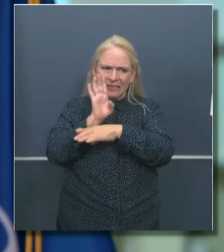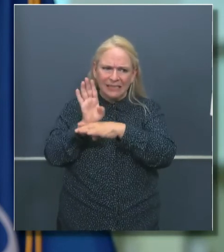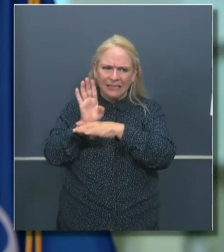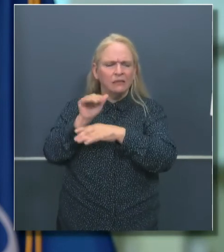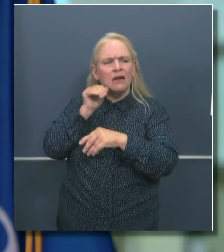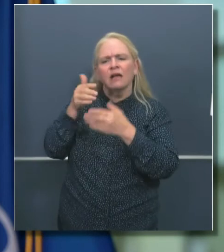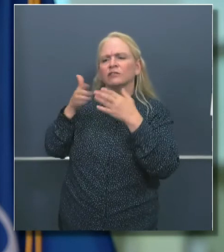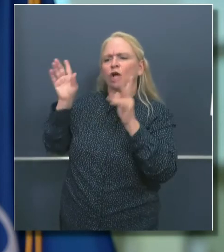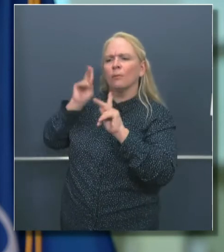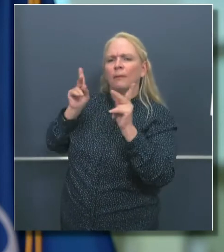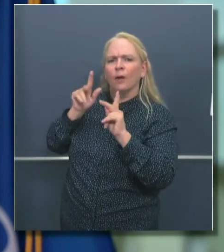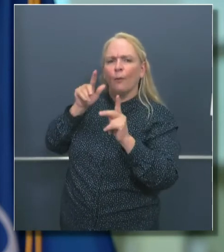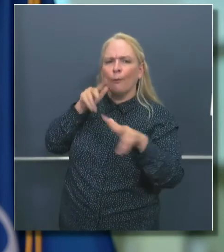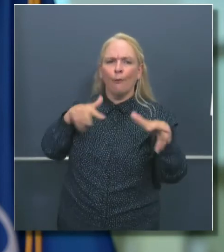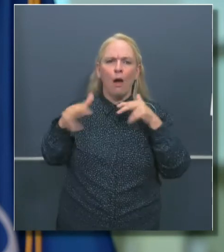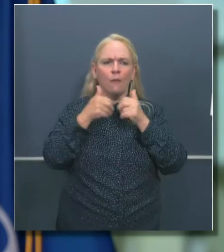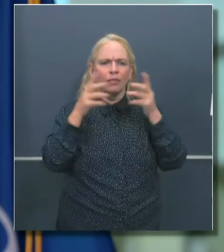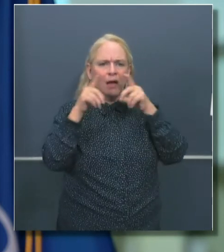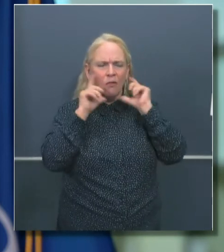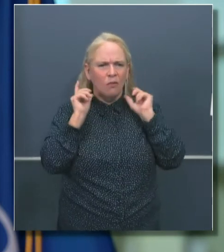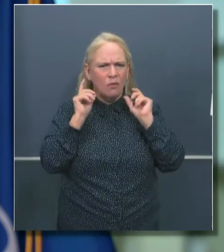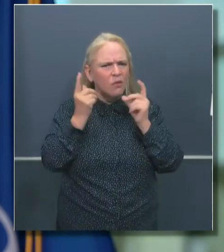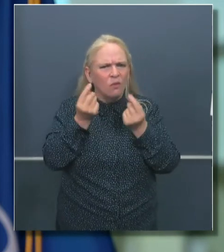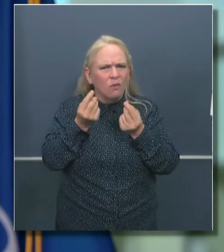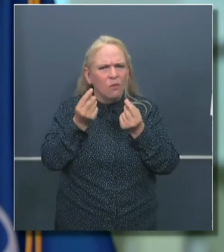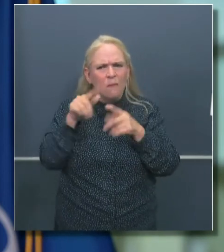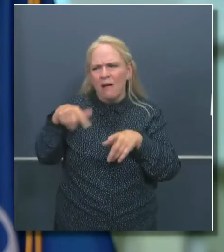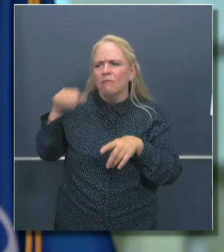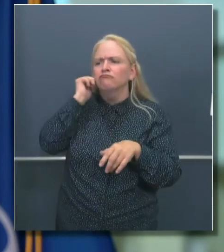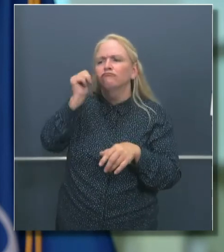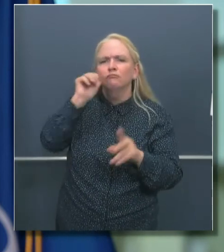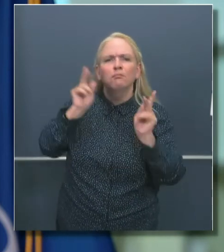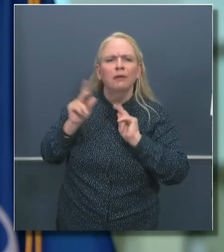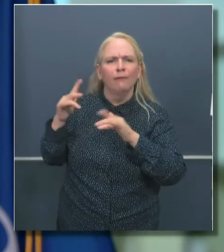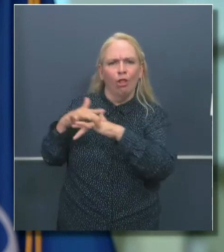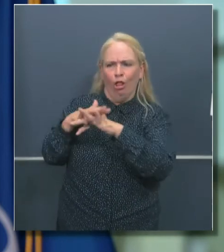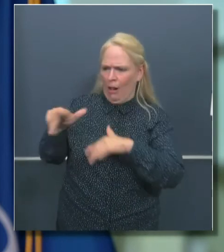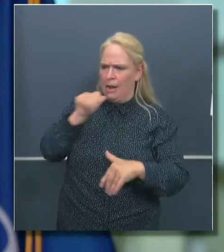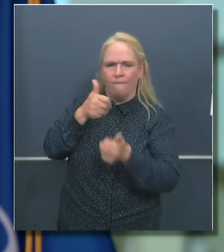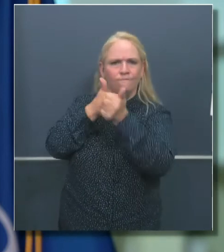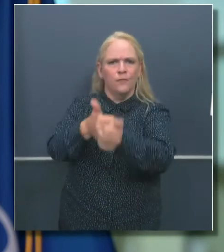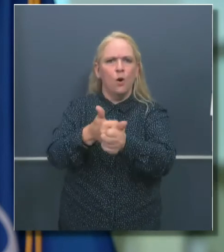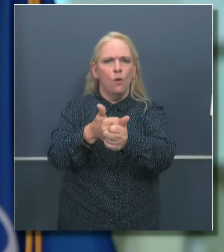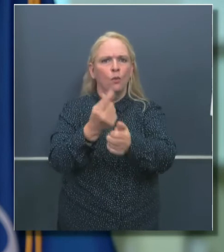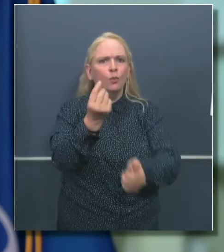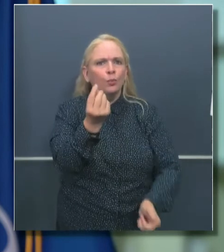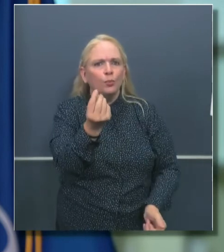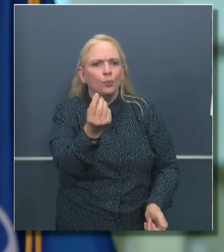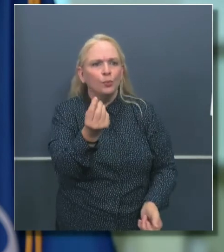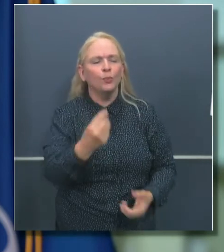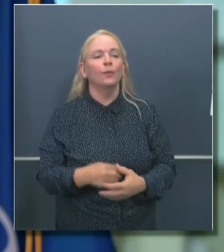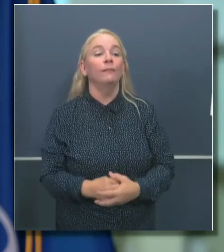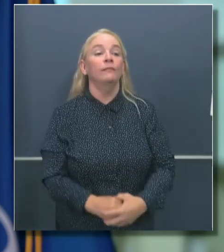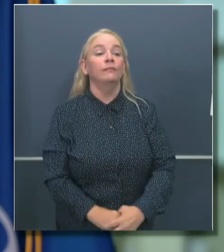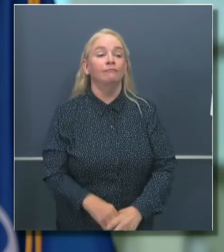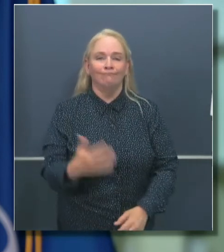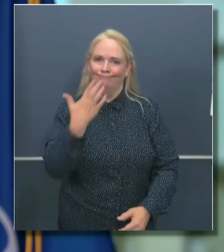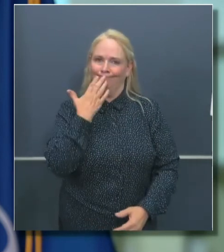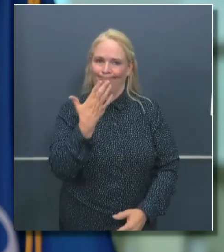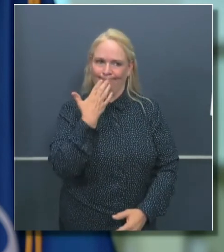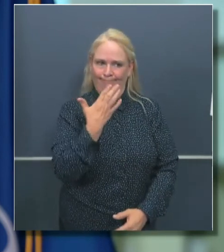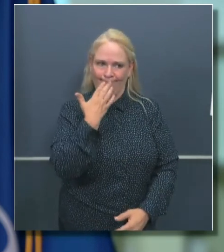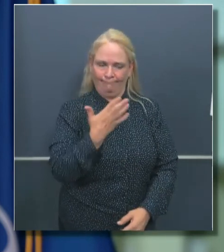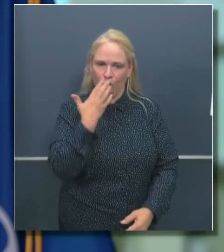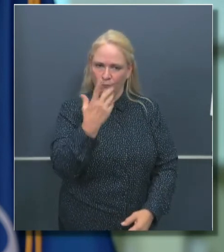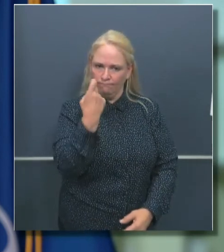that opinion yesterday. I went to great lengths, and this is an opportunity. I'm grateful for the opportunity and the question to prompt